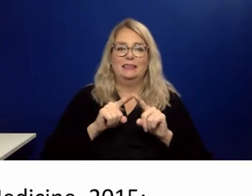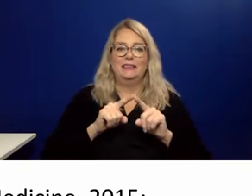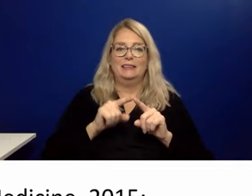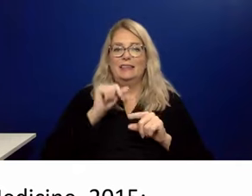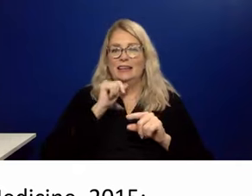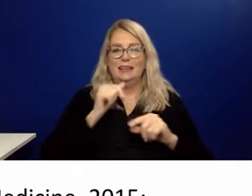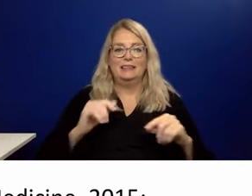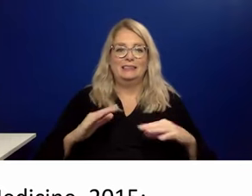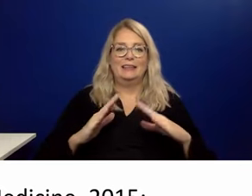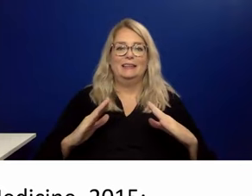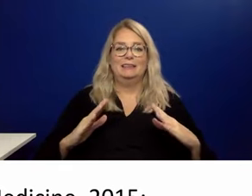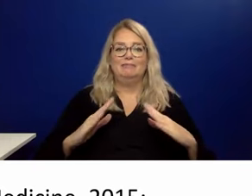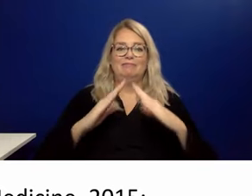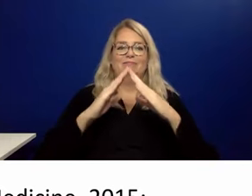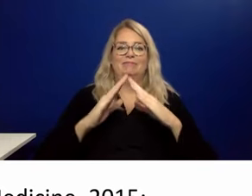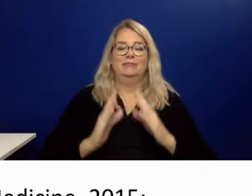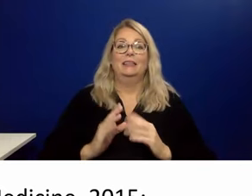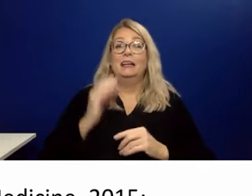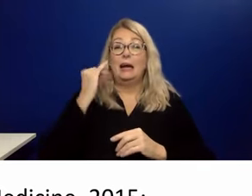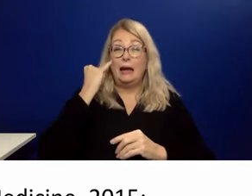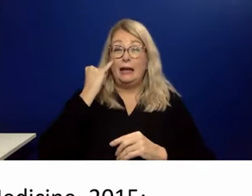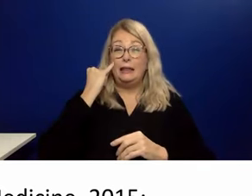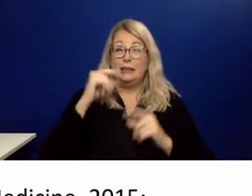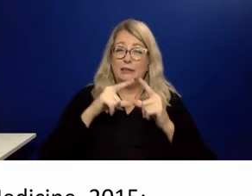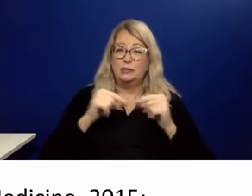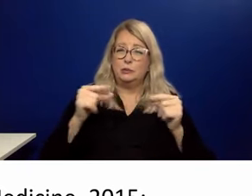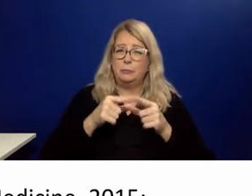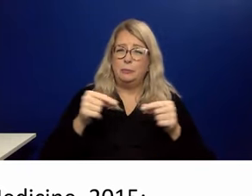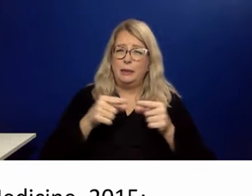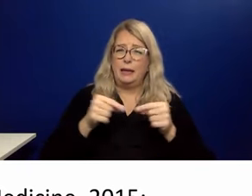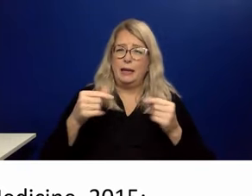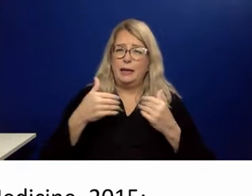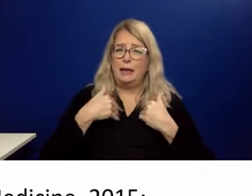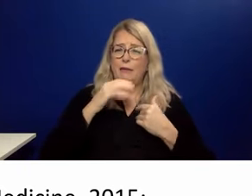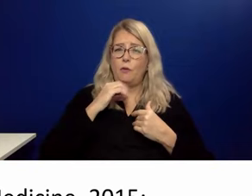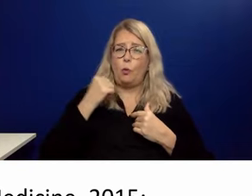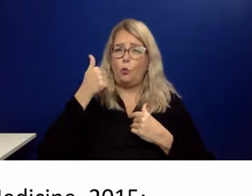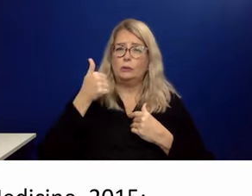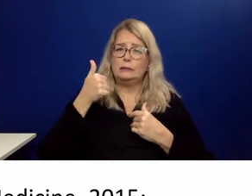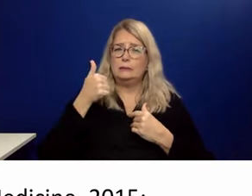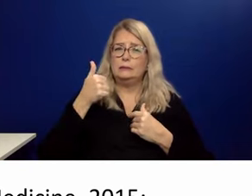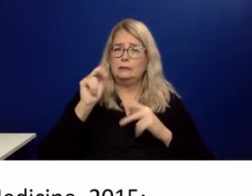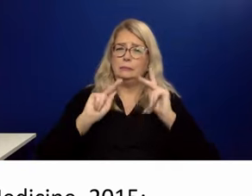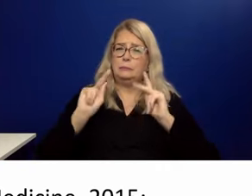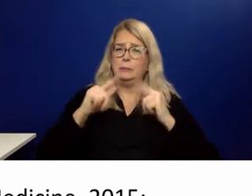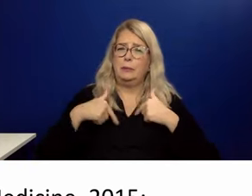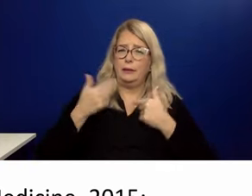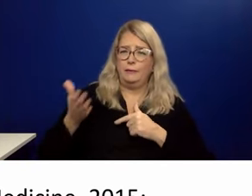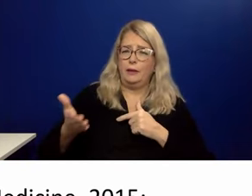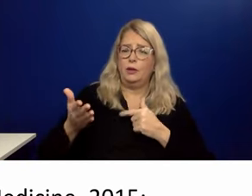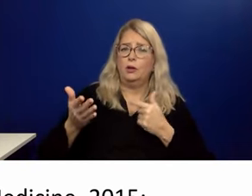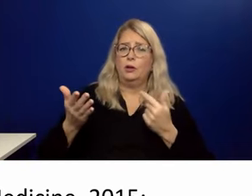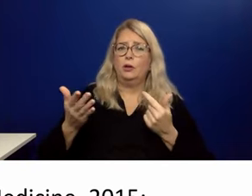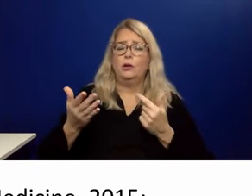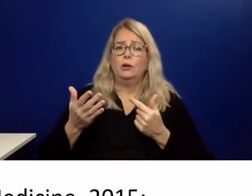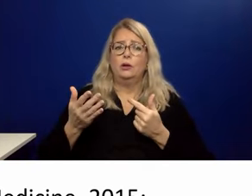pyramid. And I think Japan has the oldest population. I was reading about Japan, and I even saw where they're closing